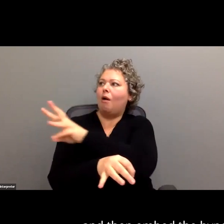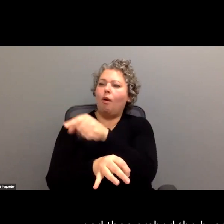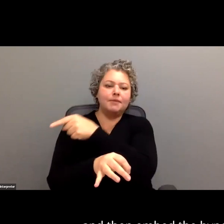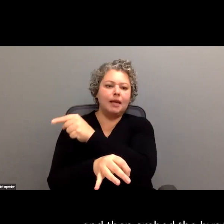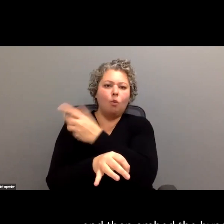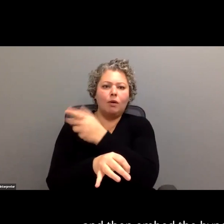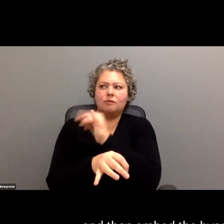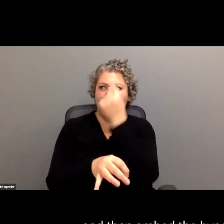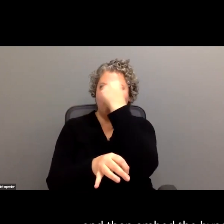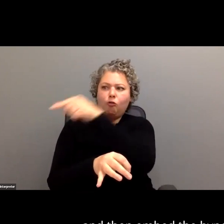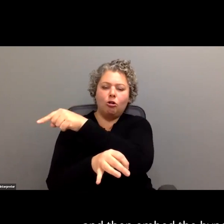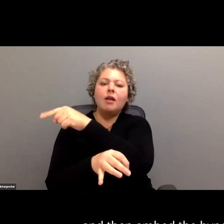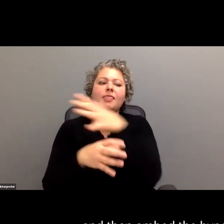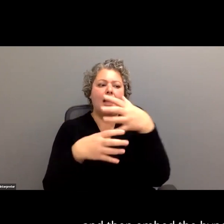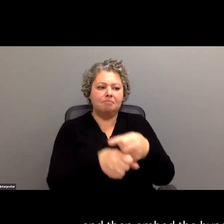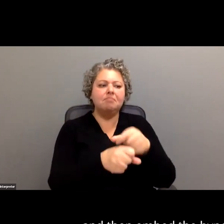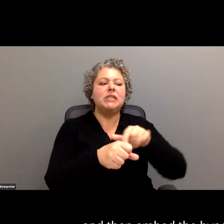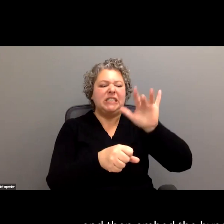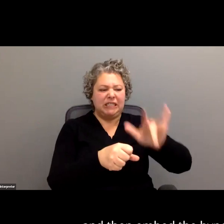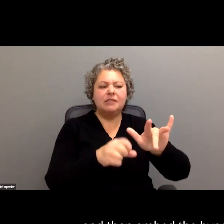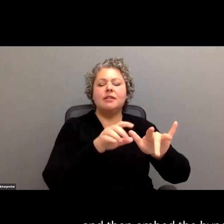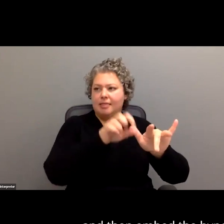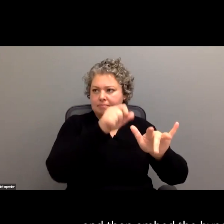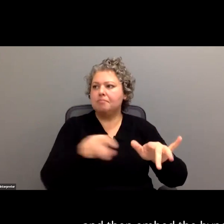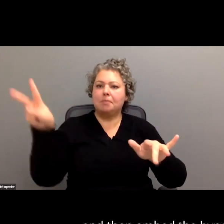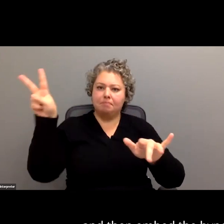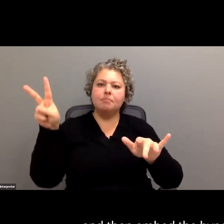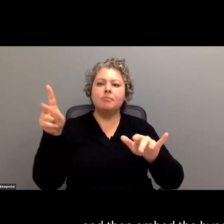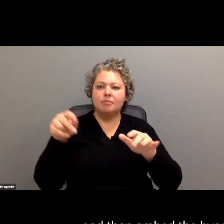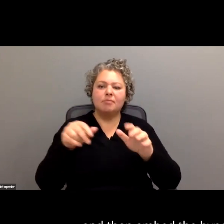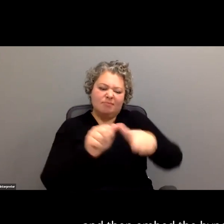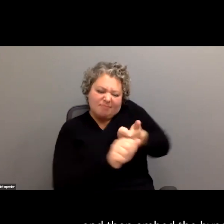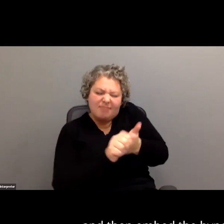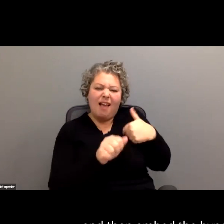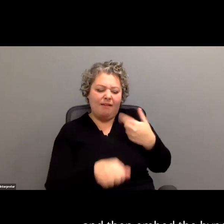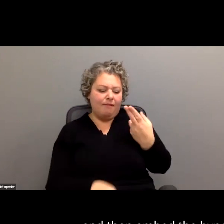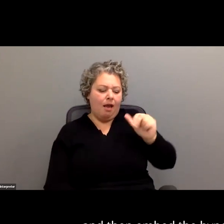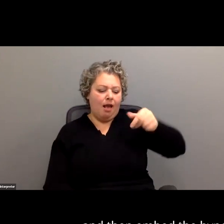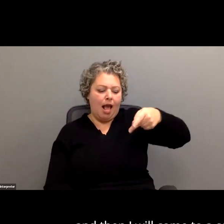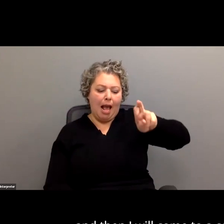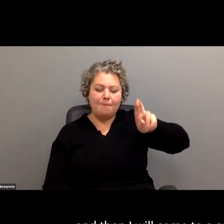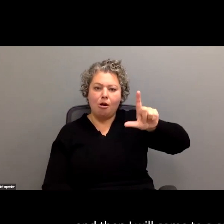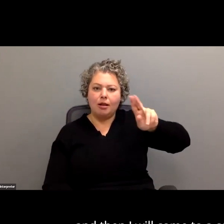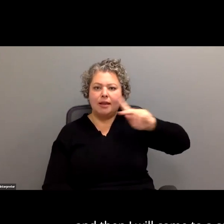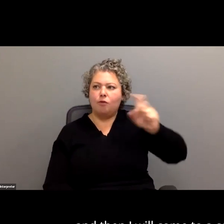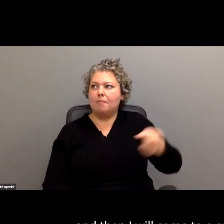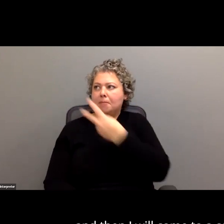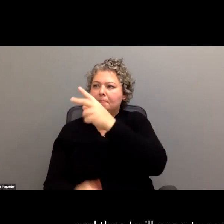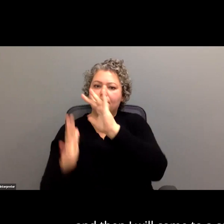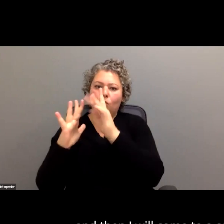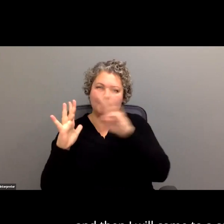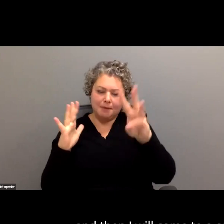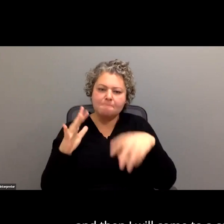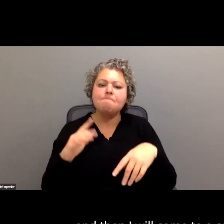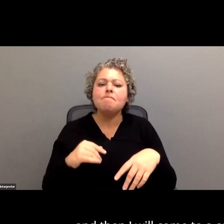then embed the hyperlink on that title. There was another question, and then I will come to a couple